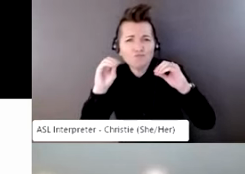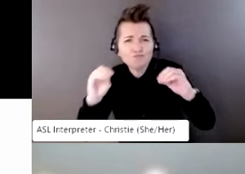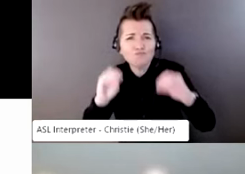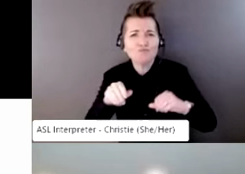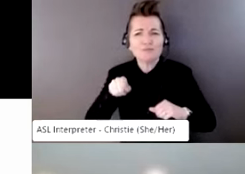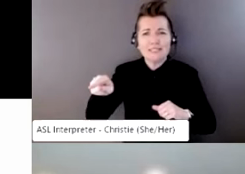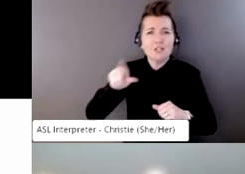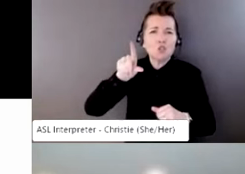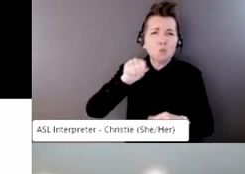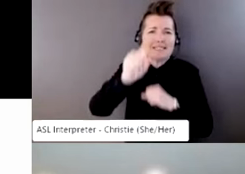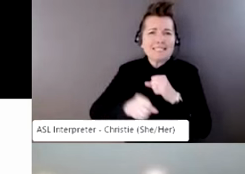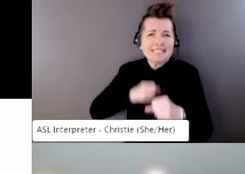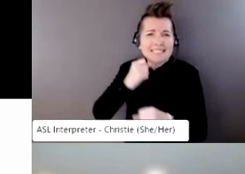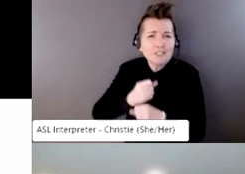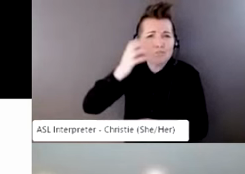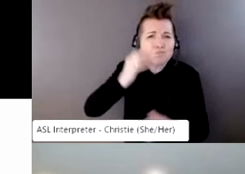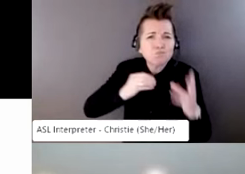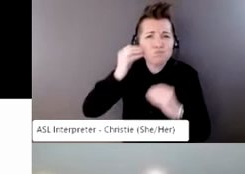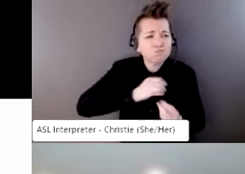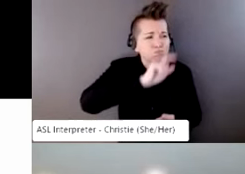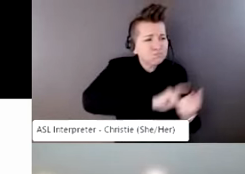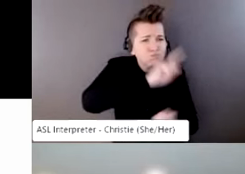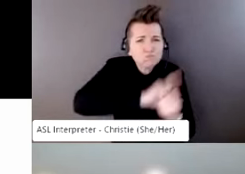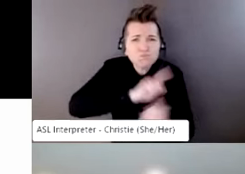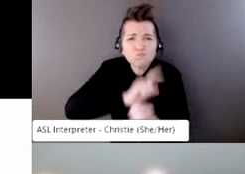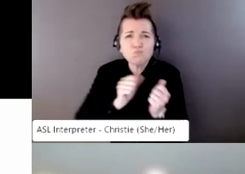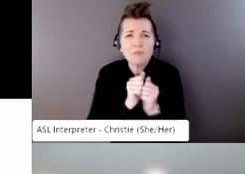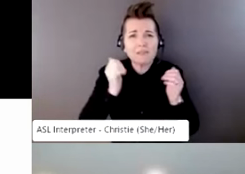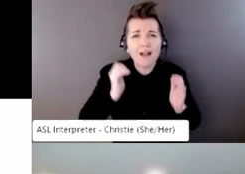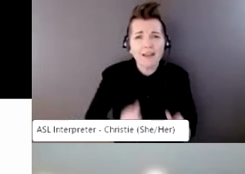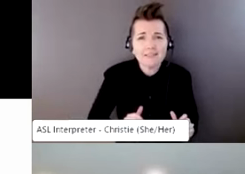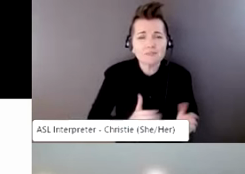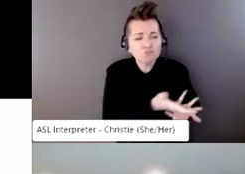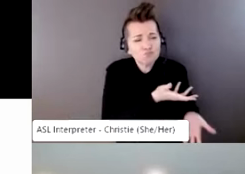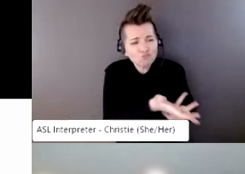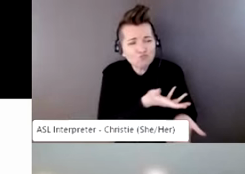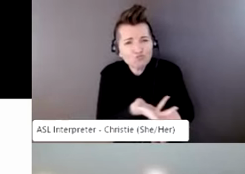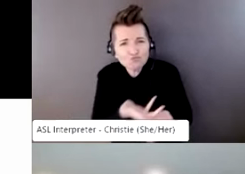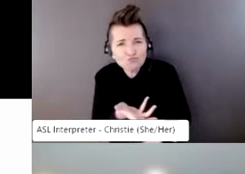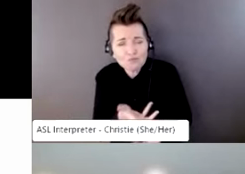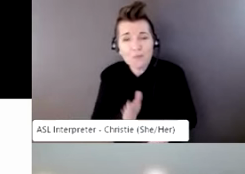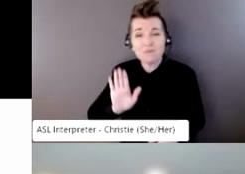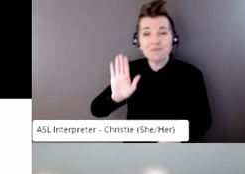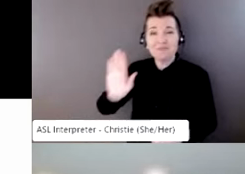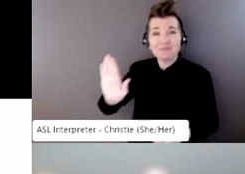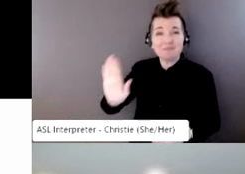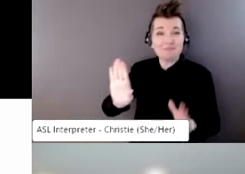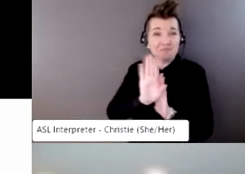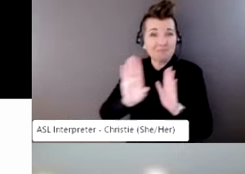20 years of client-facing experience with a very, very actually exciting and different